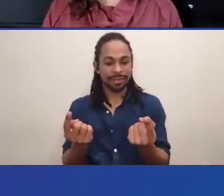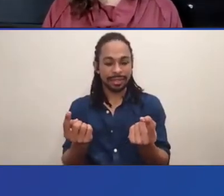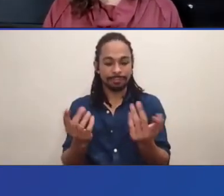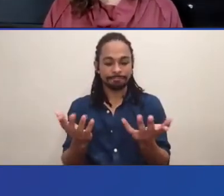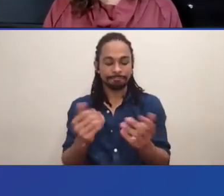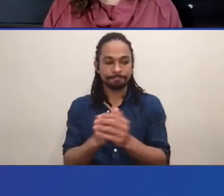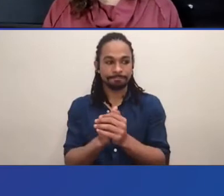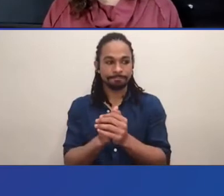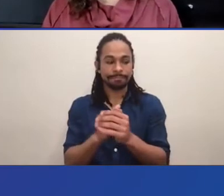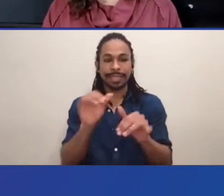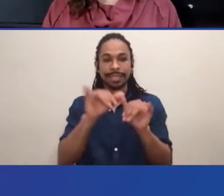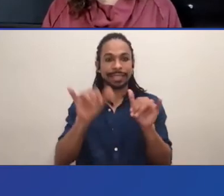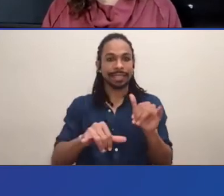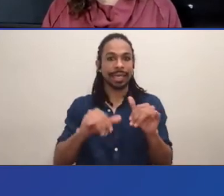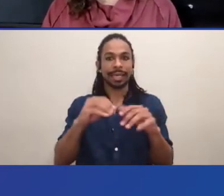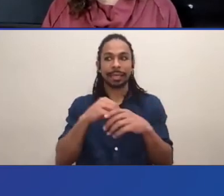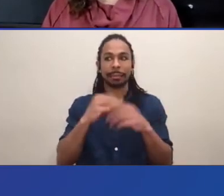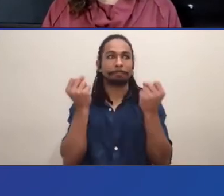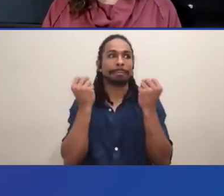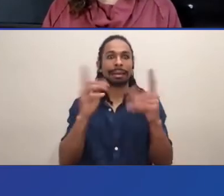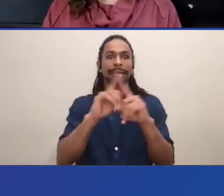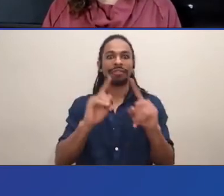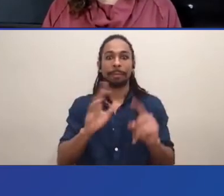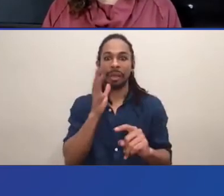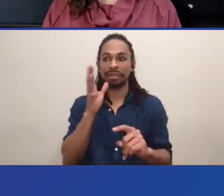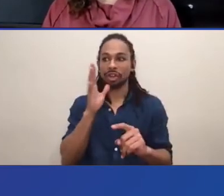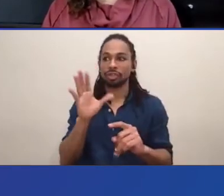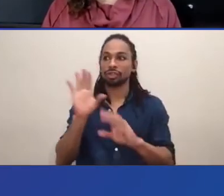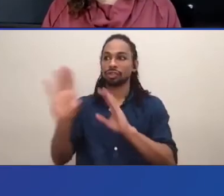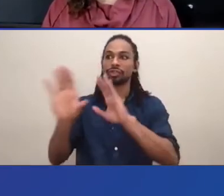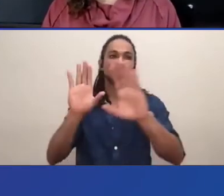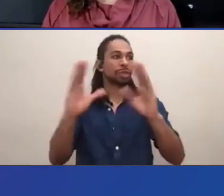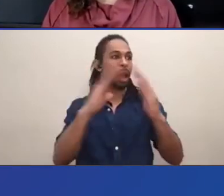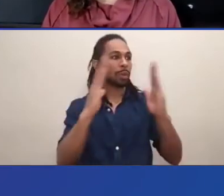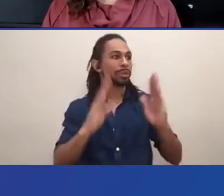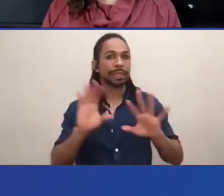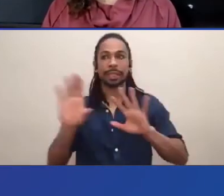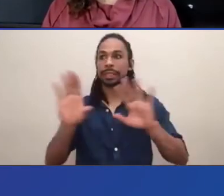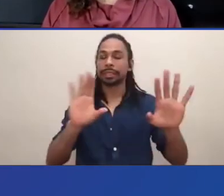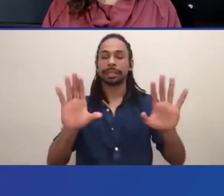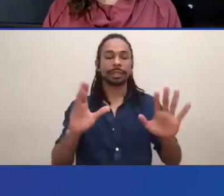staying in multiple mama's houses and things like that, and so I have a deep,